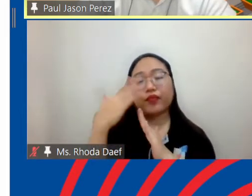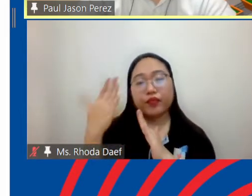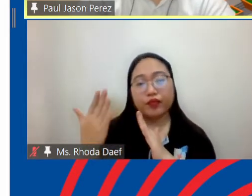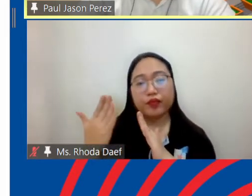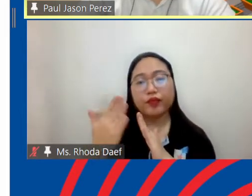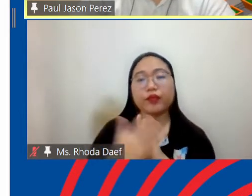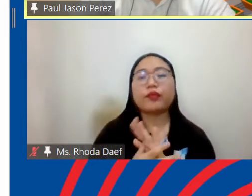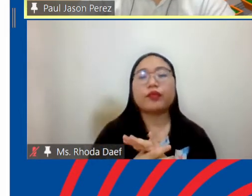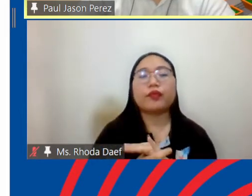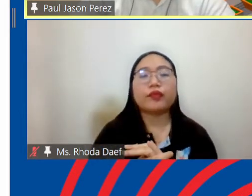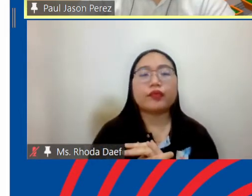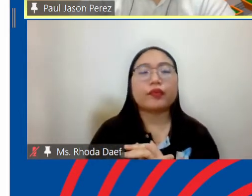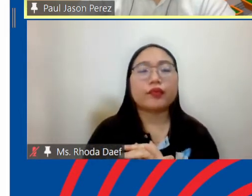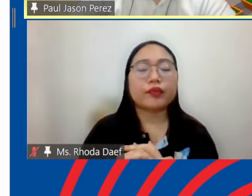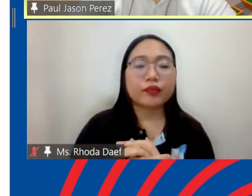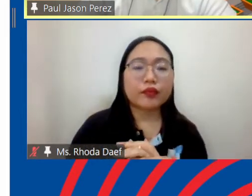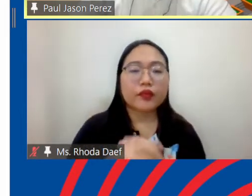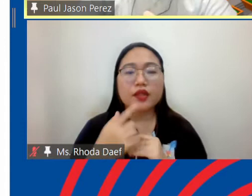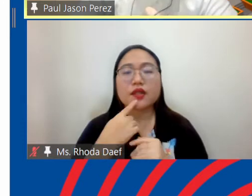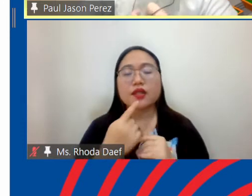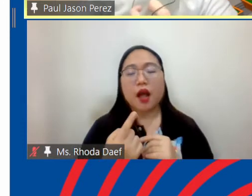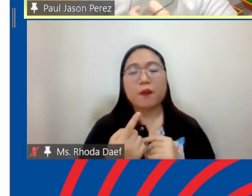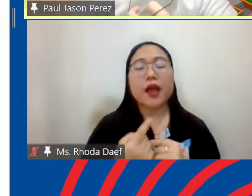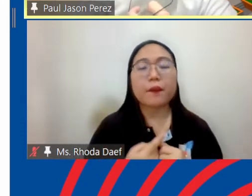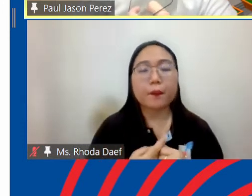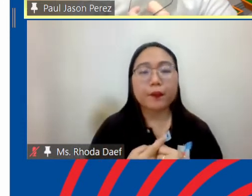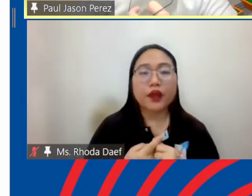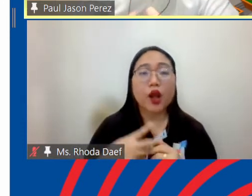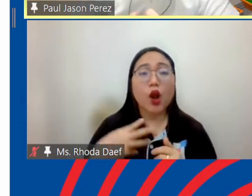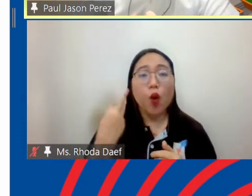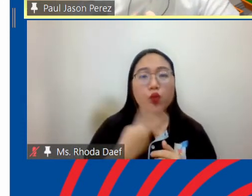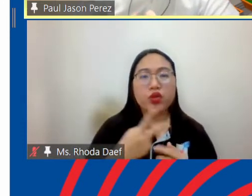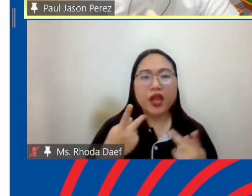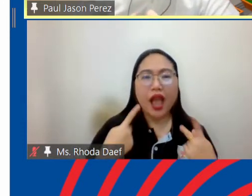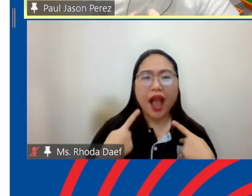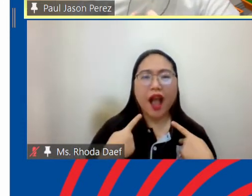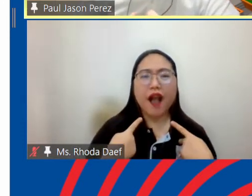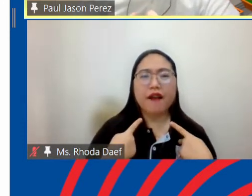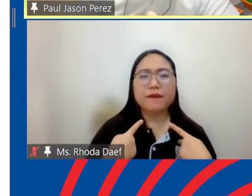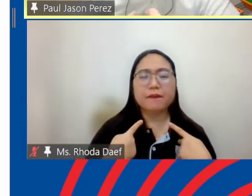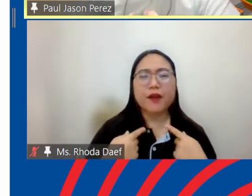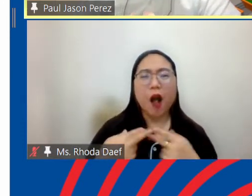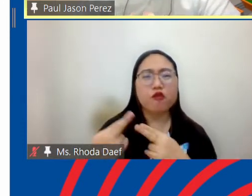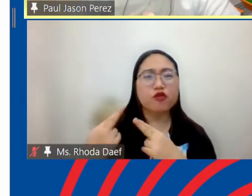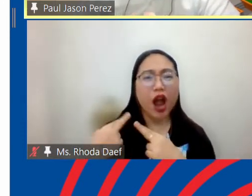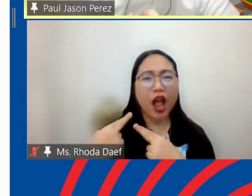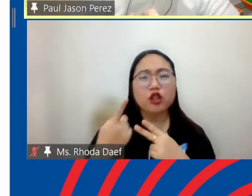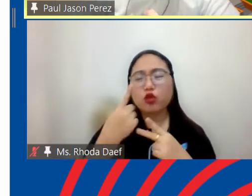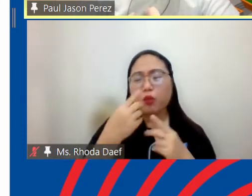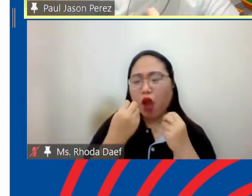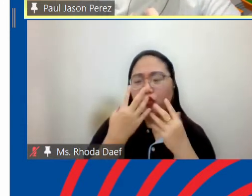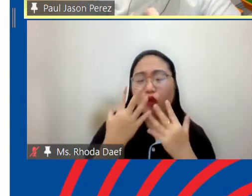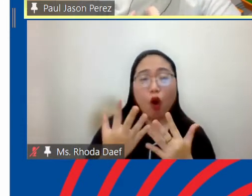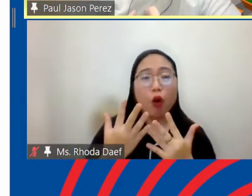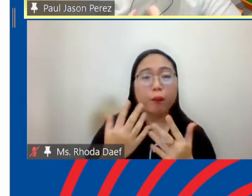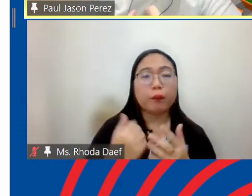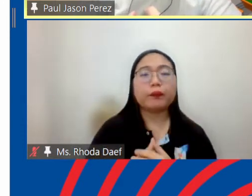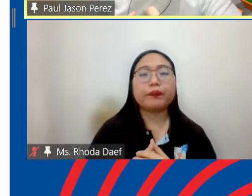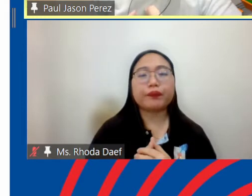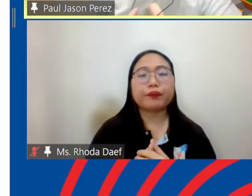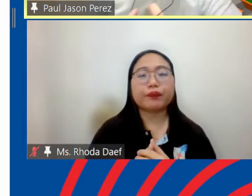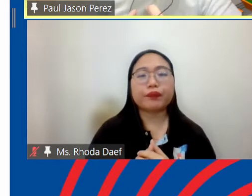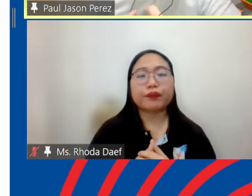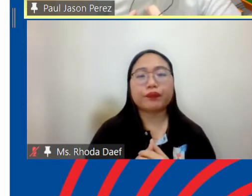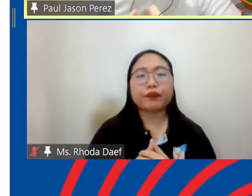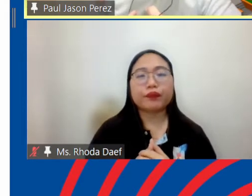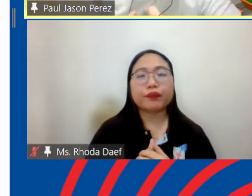subject, it says that we have the rights, the data subjects have the right to be informed. Specifically, we